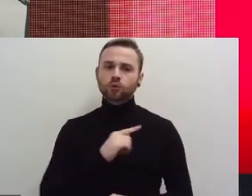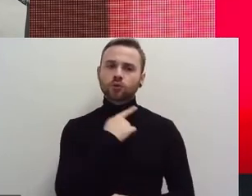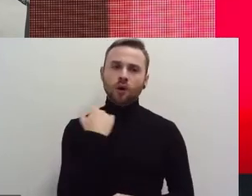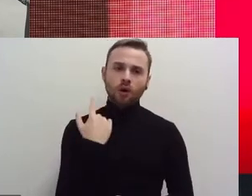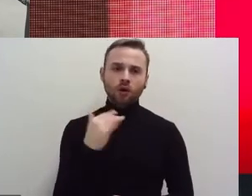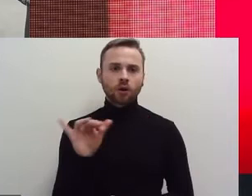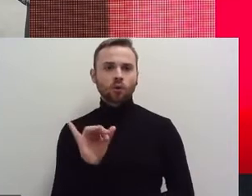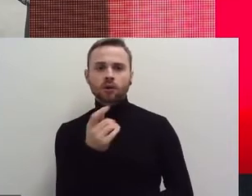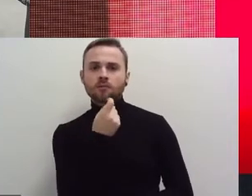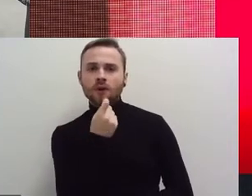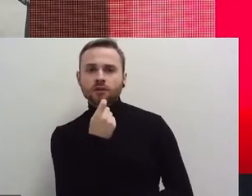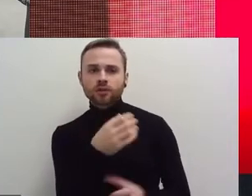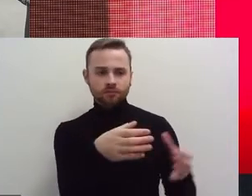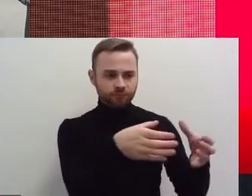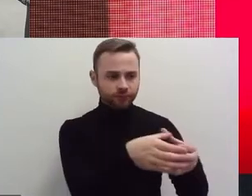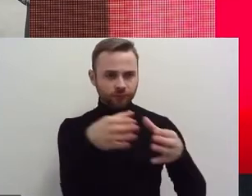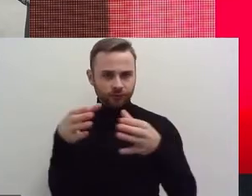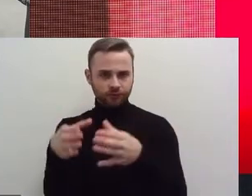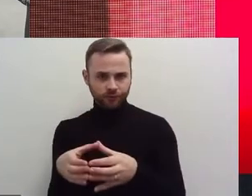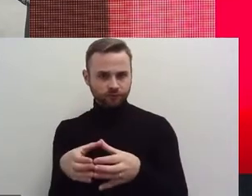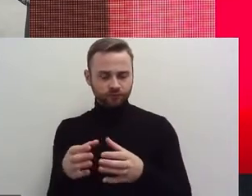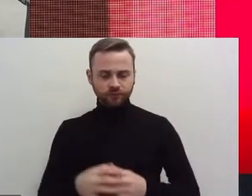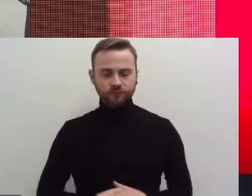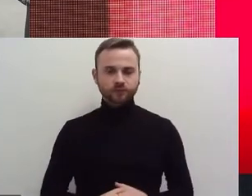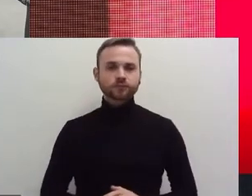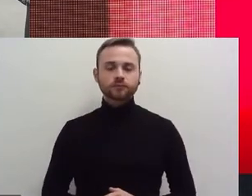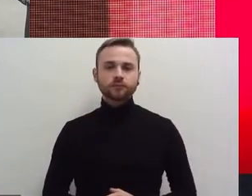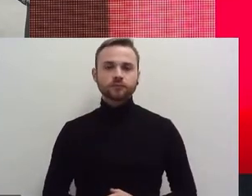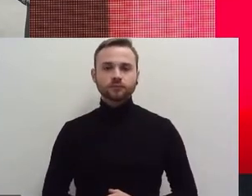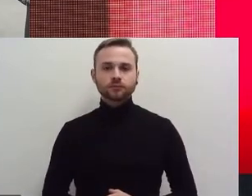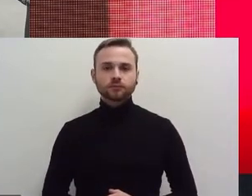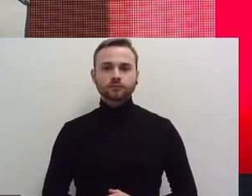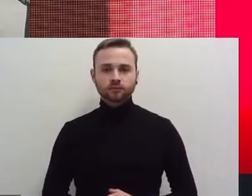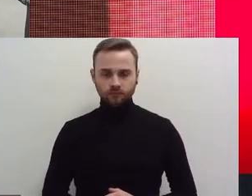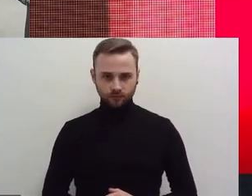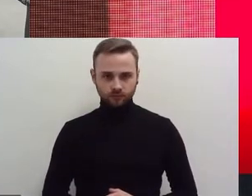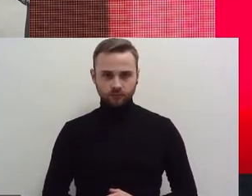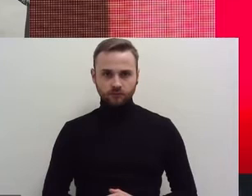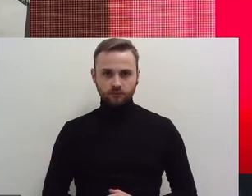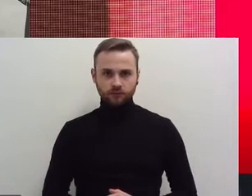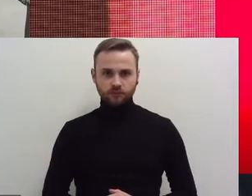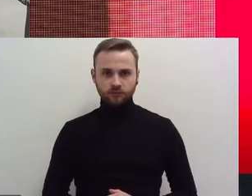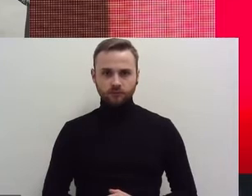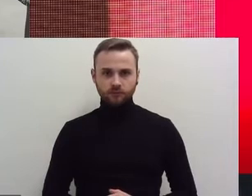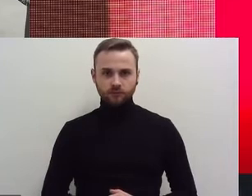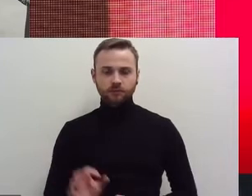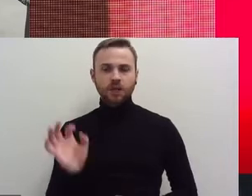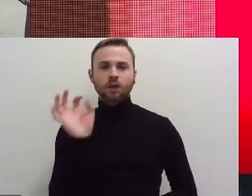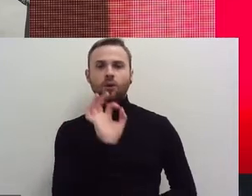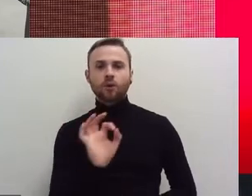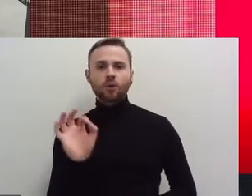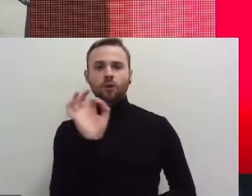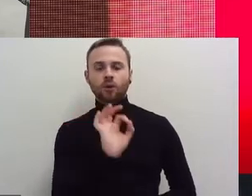inclusivity does not, let's say, is not based on if you are more or less, it's just how it should be.